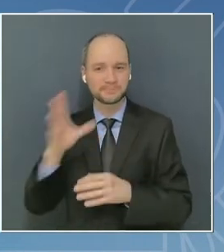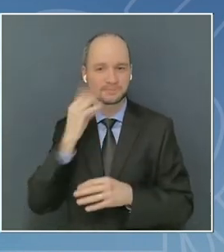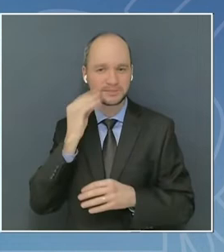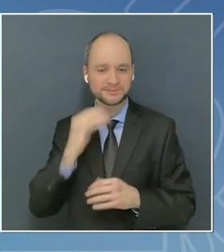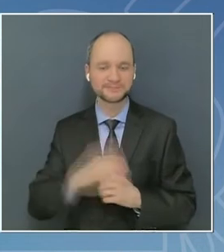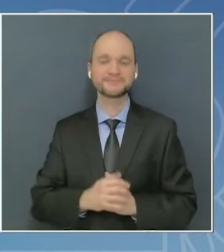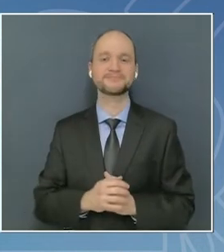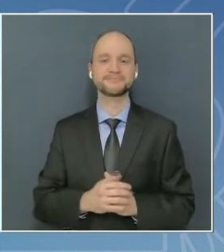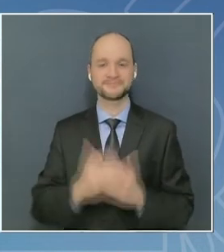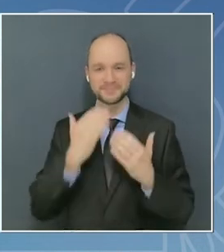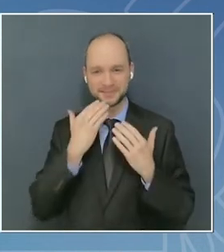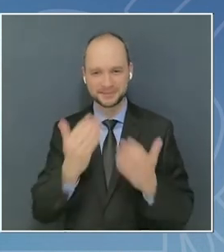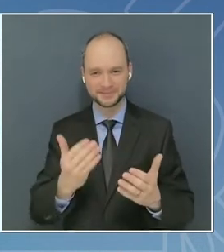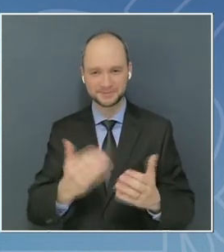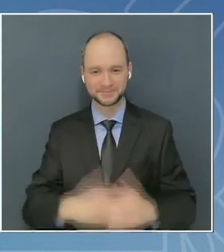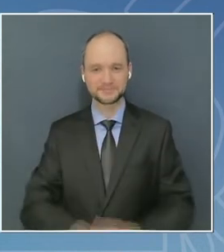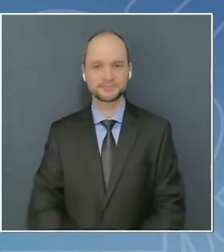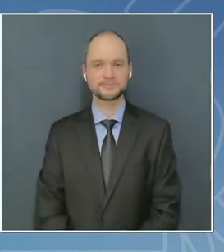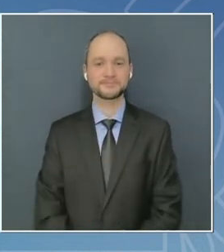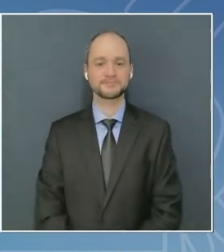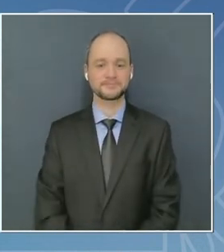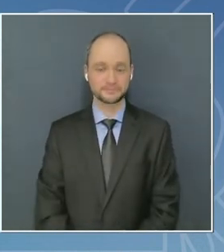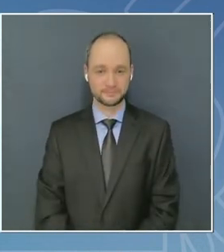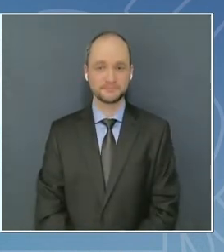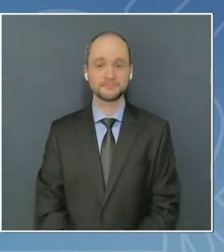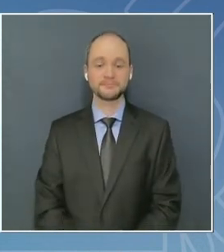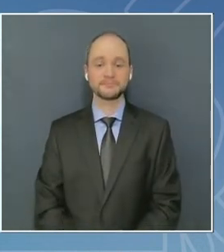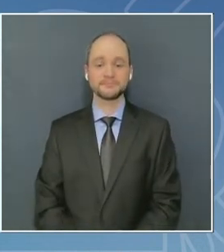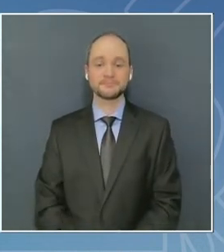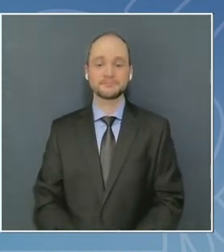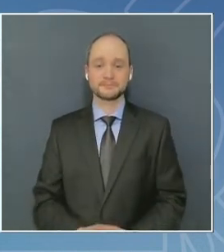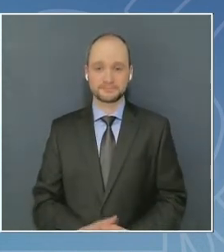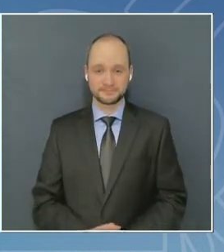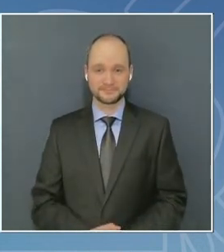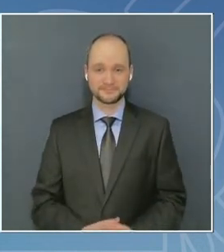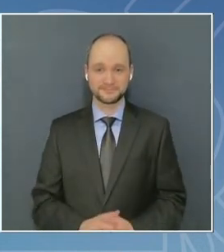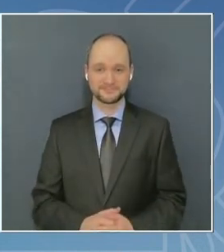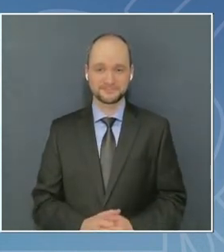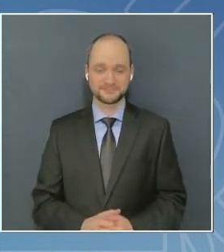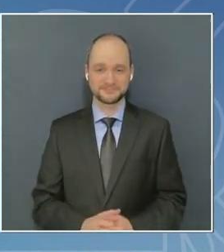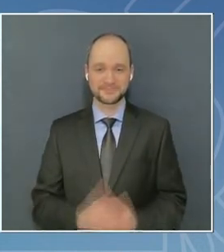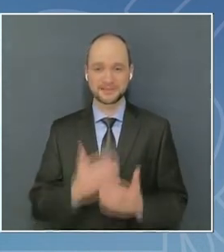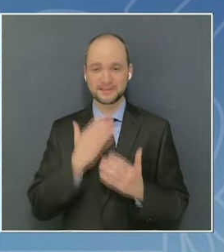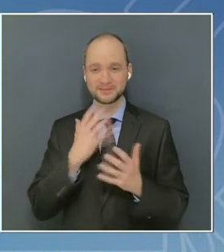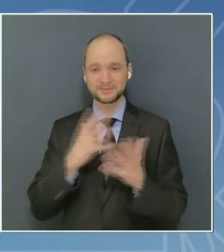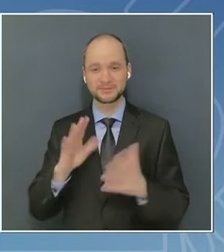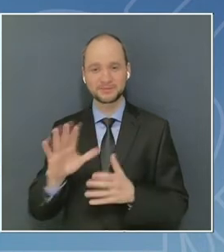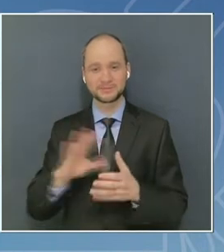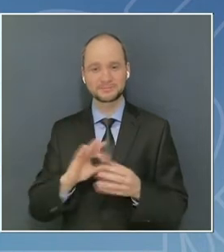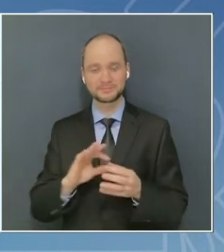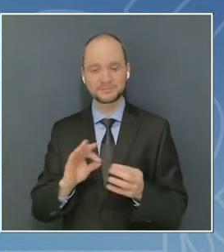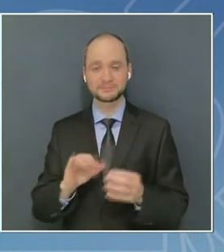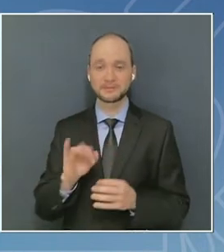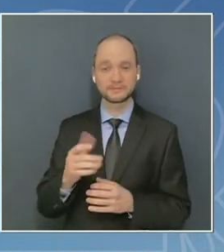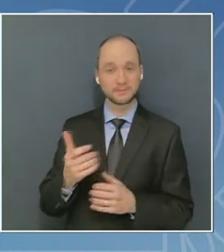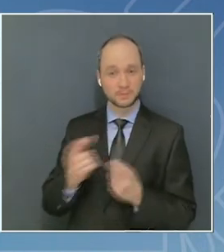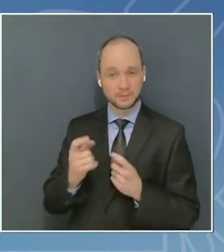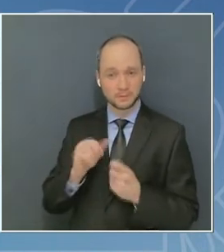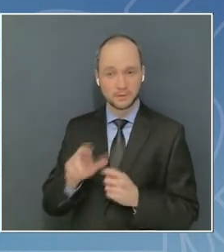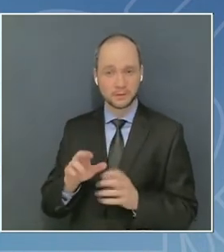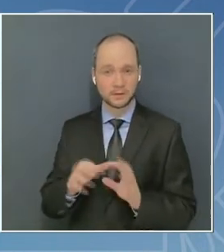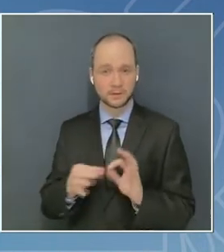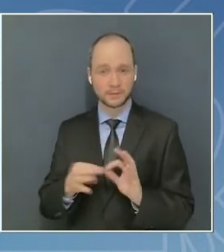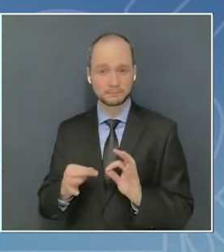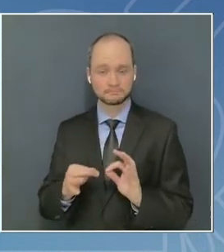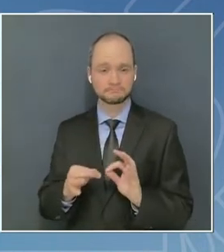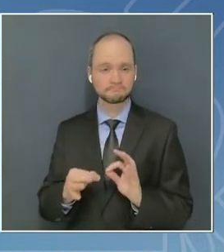Thank you. Great. Thank you so much, Crystal, for your remarks. Again, if you have a question or a comment, we want to